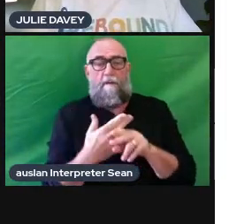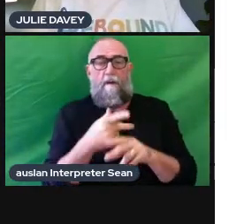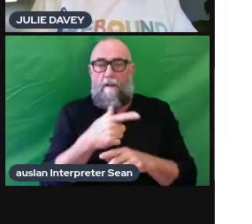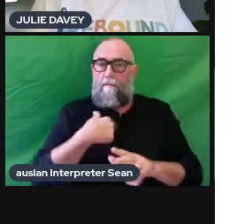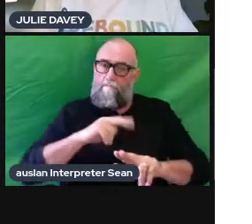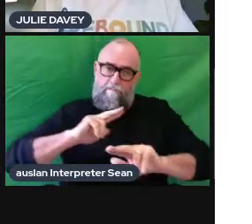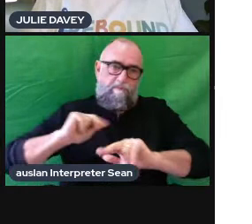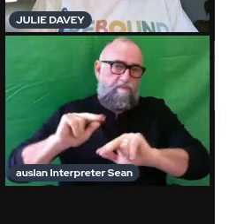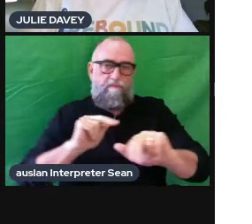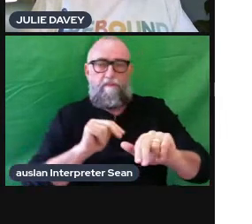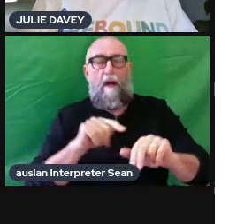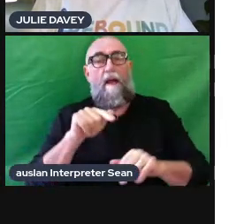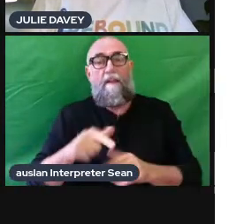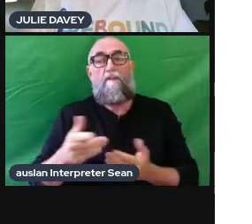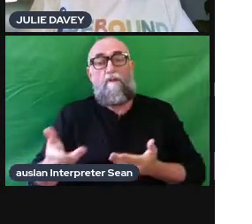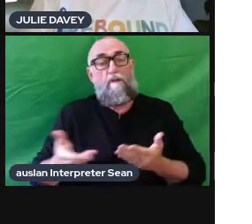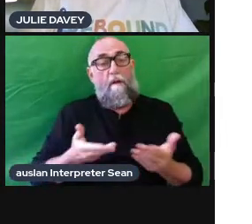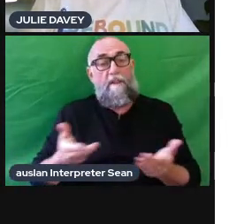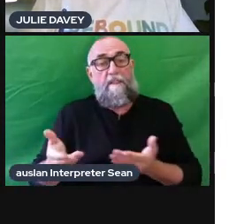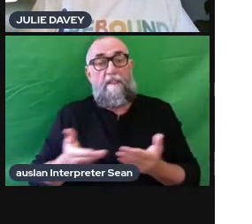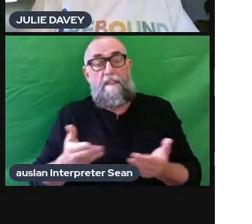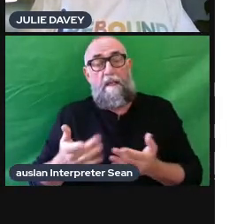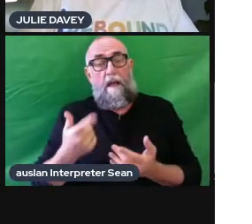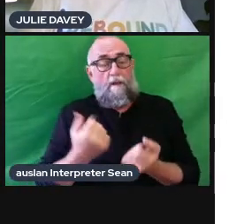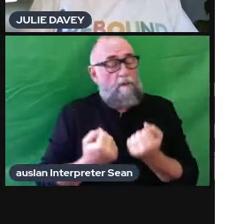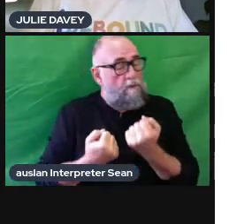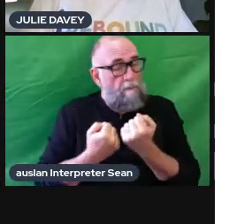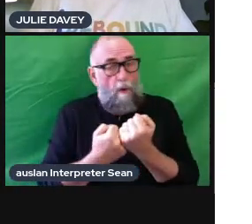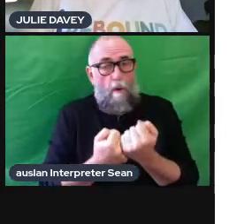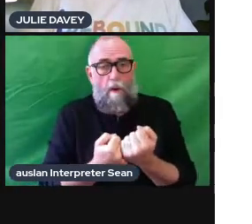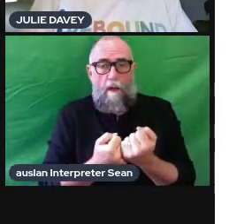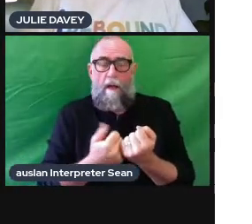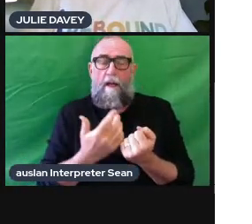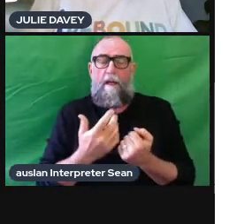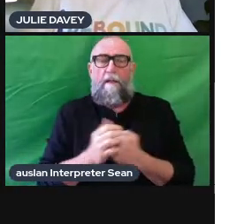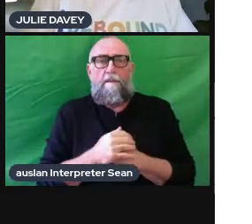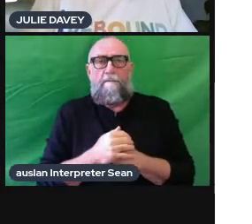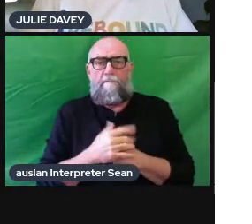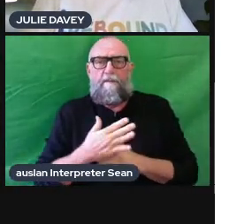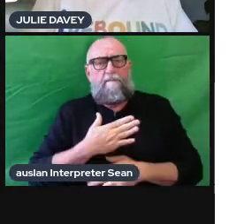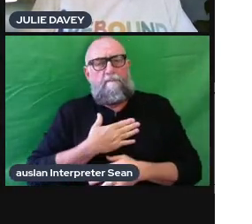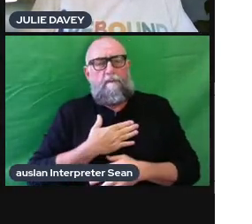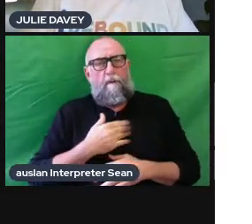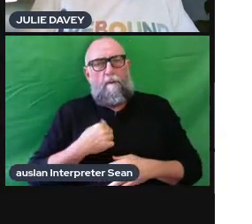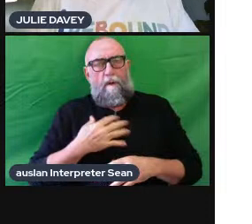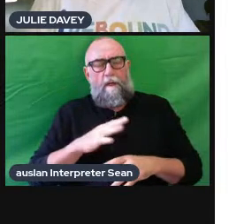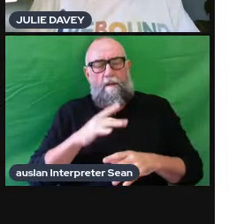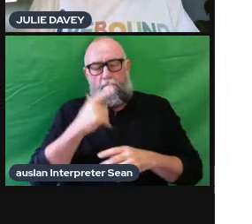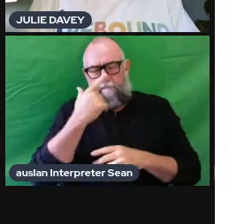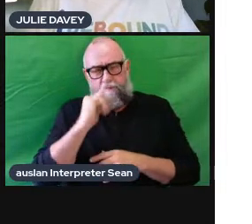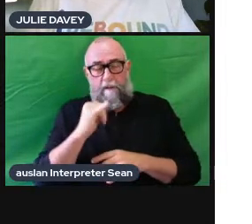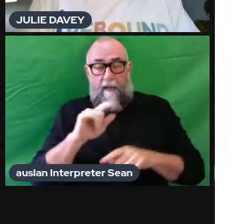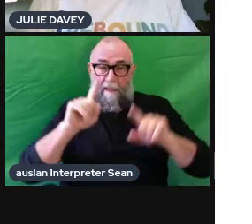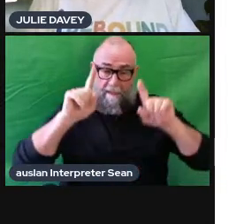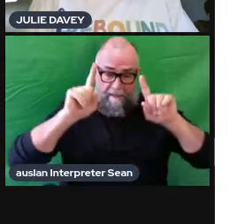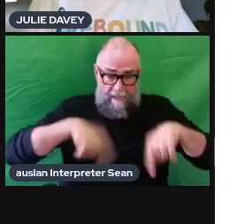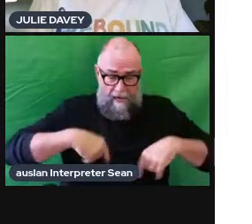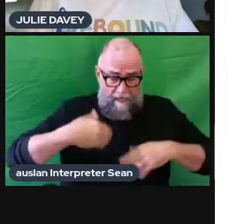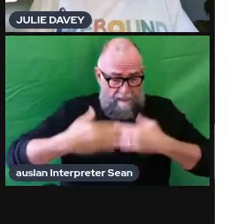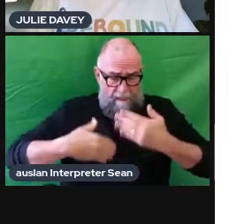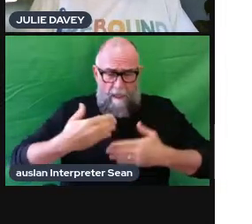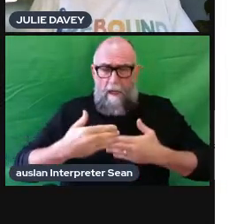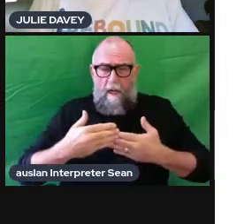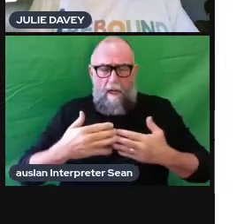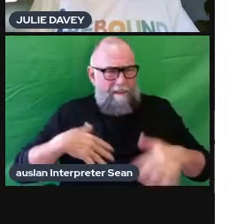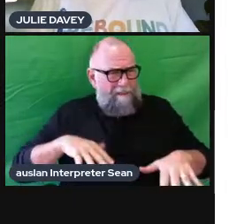and services and support. And at the beginning, it wasn't easy to find opportunities. I'm sure that other people have experienced that too.